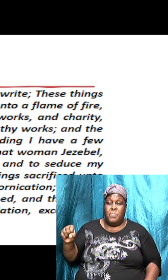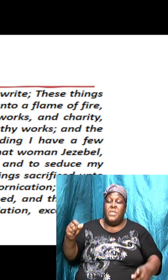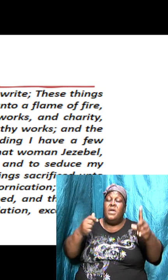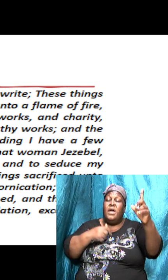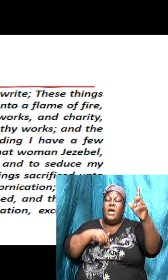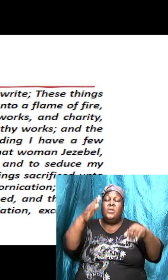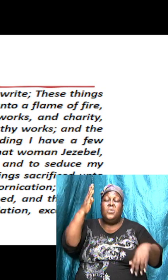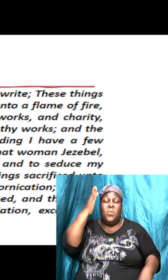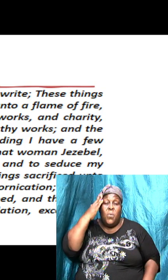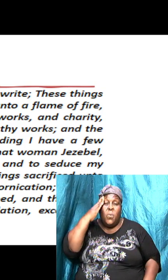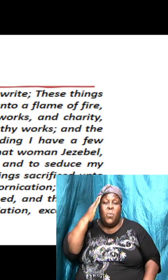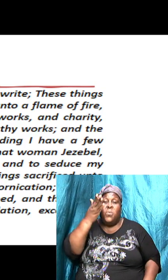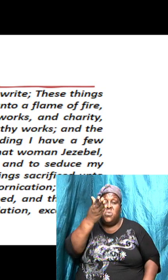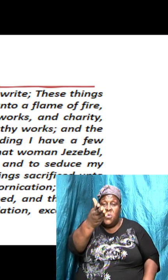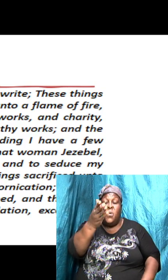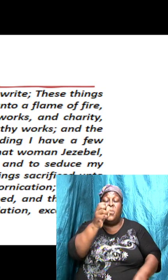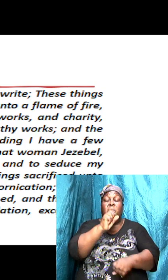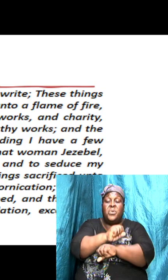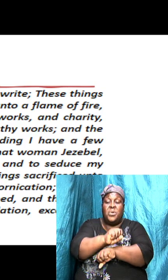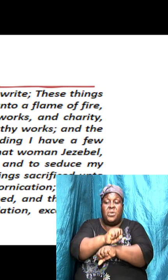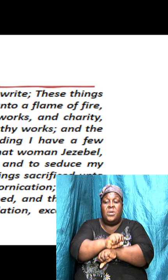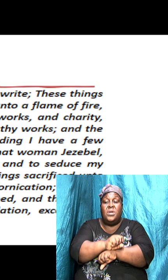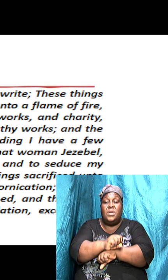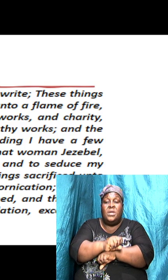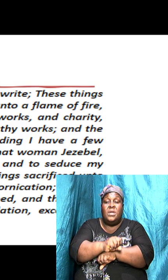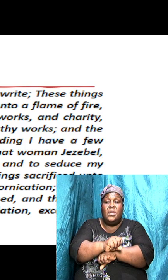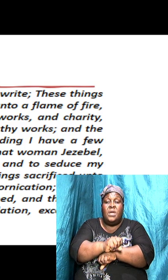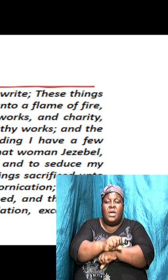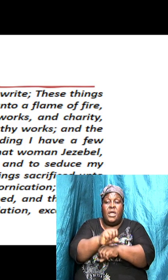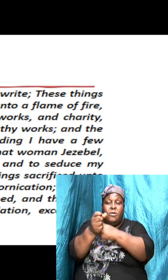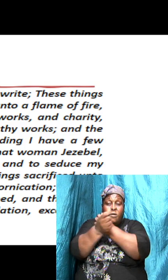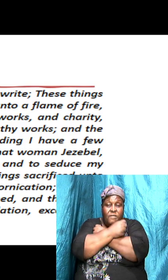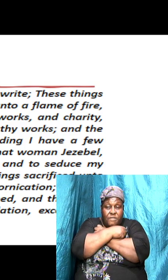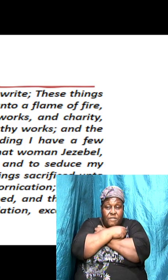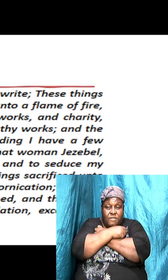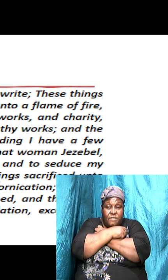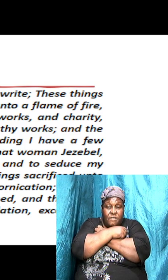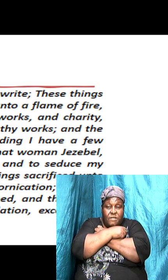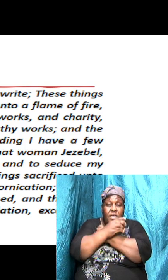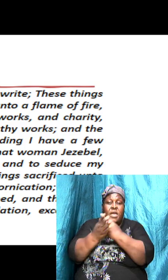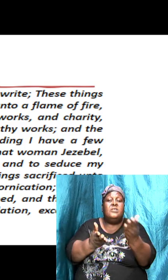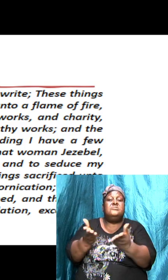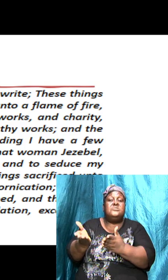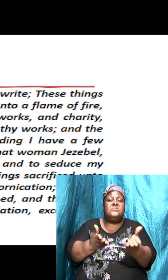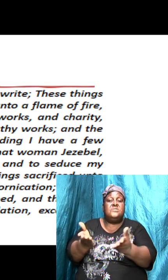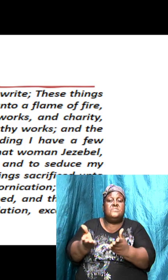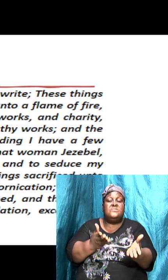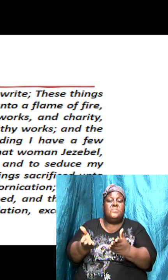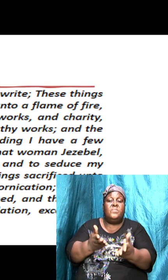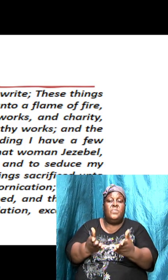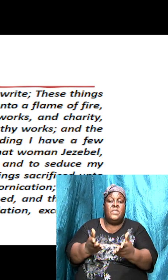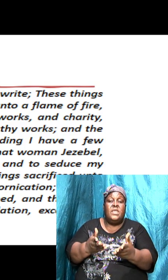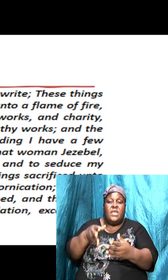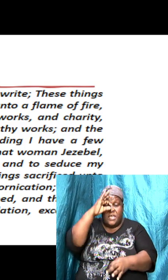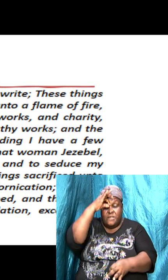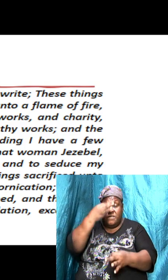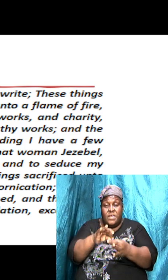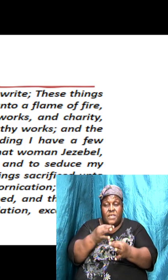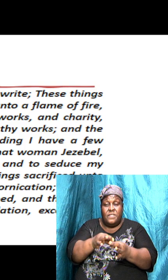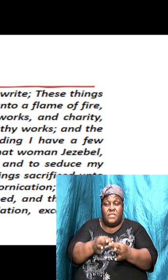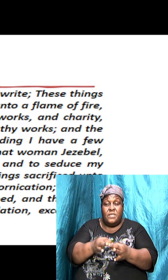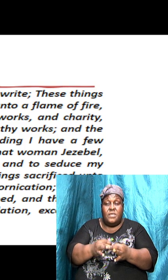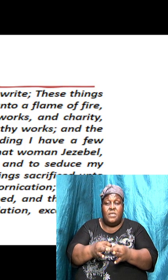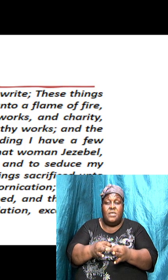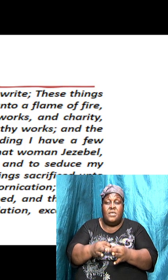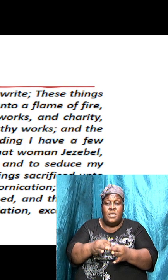saying it again, I know thy works, and charity, and service, and faith. They are